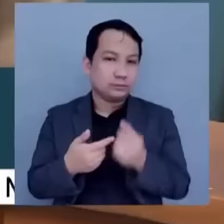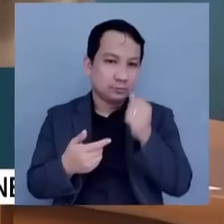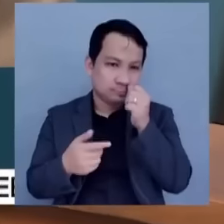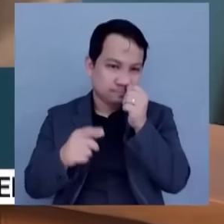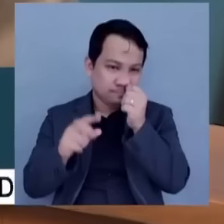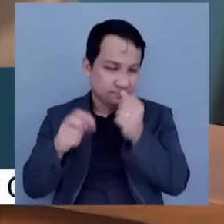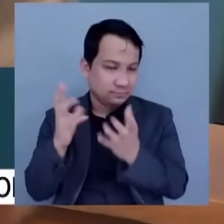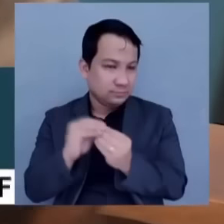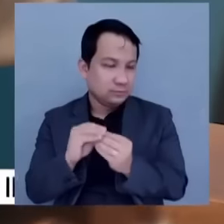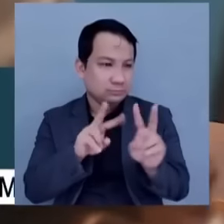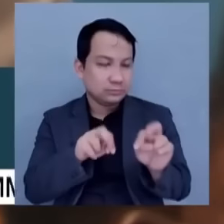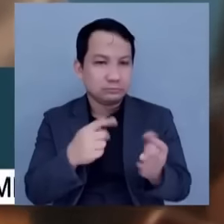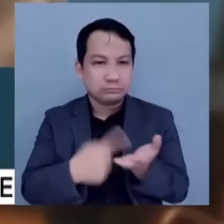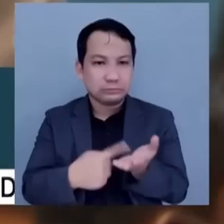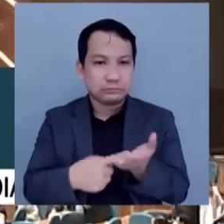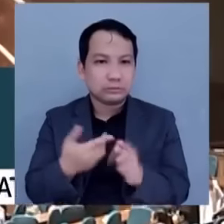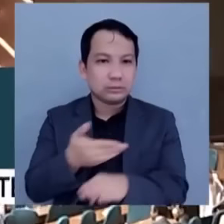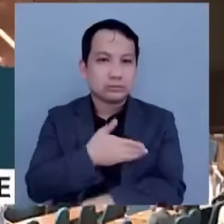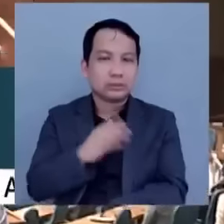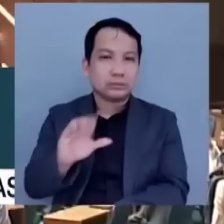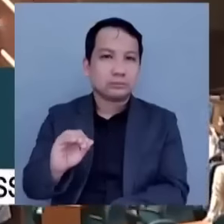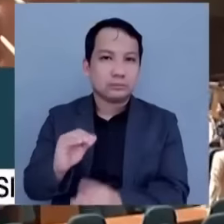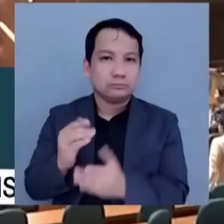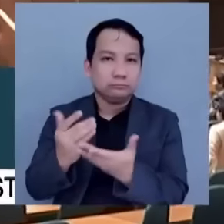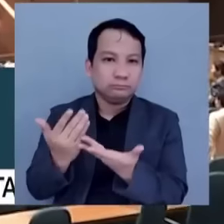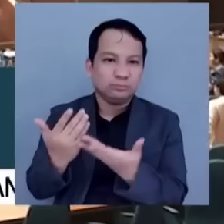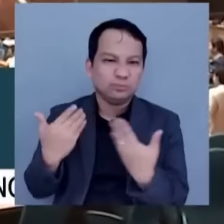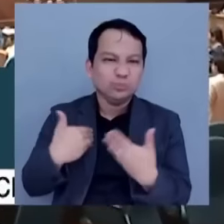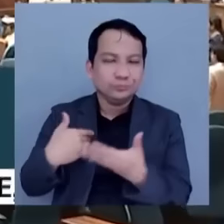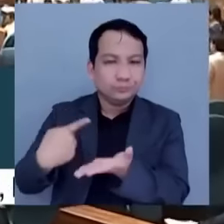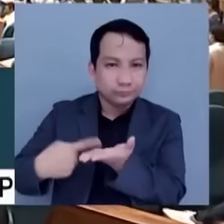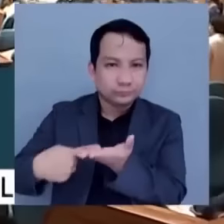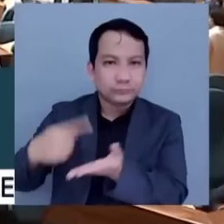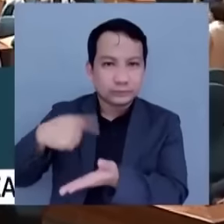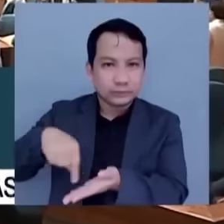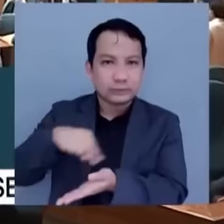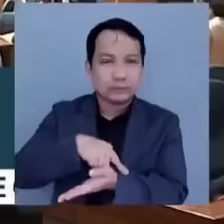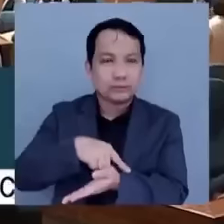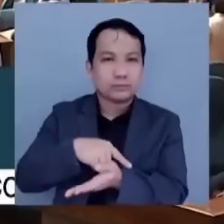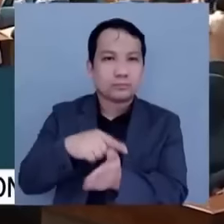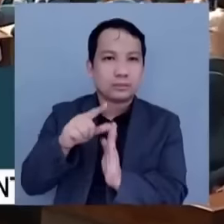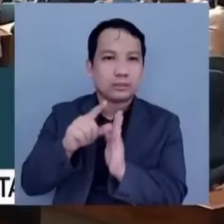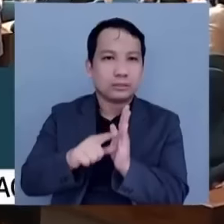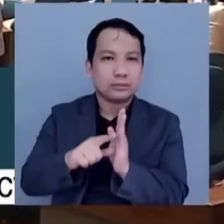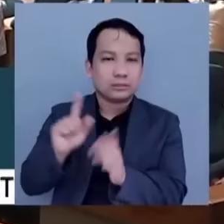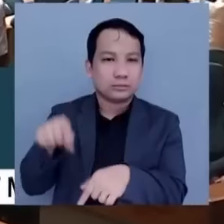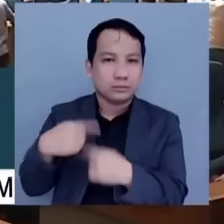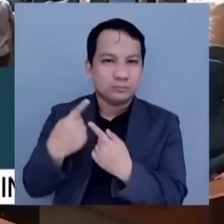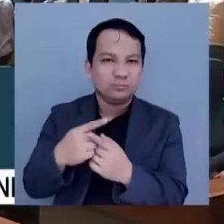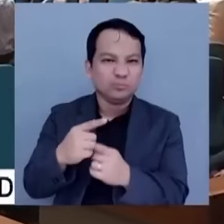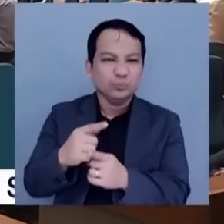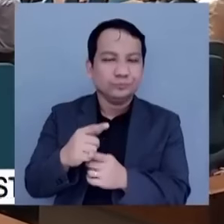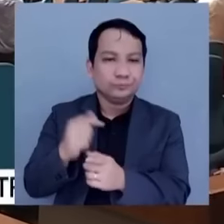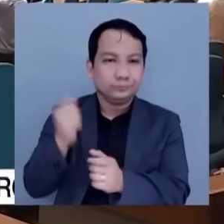to discuss during the committee deliberations on the said bill, which the lawmakers hope